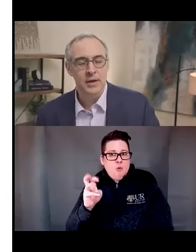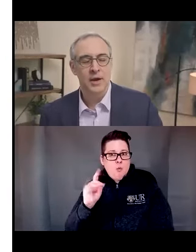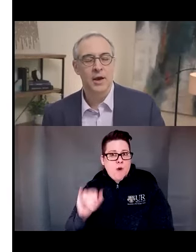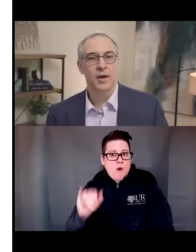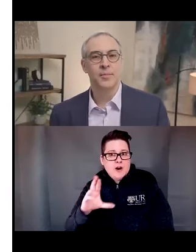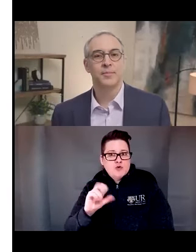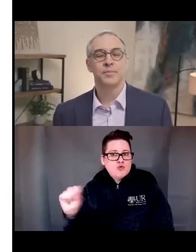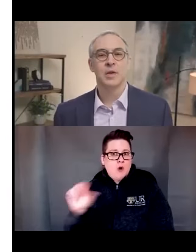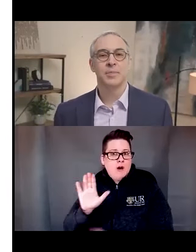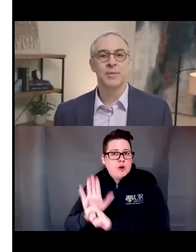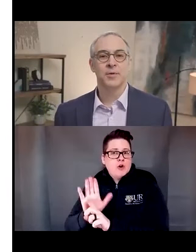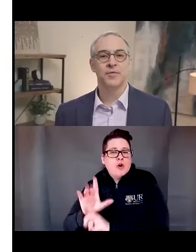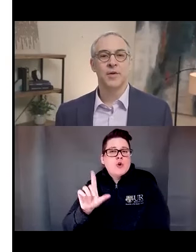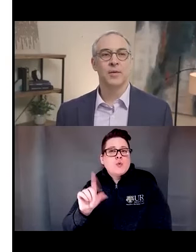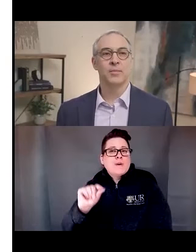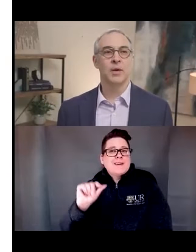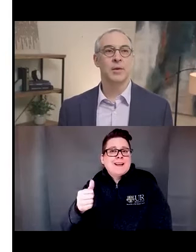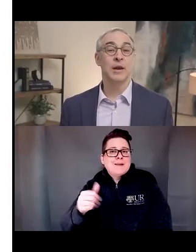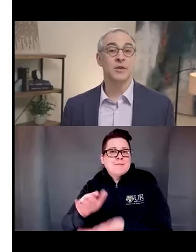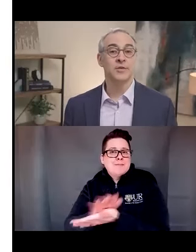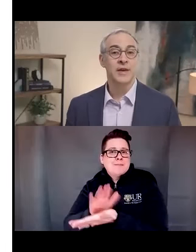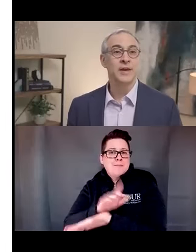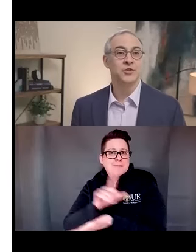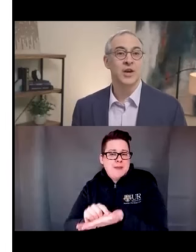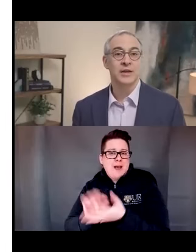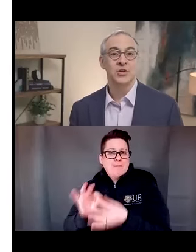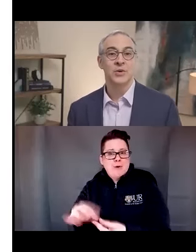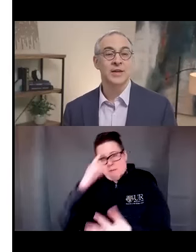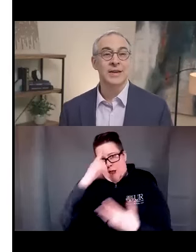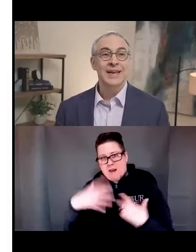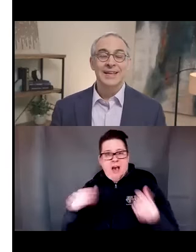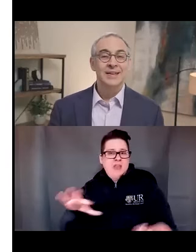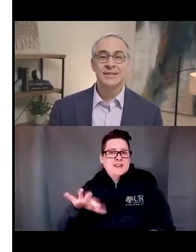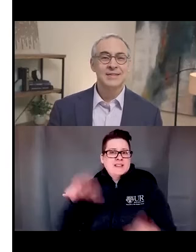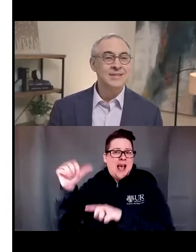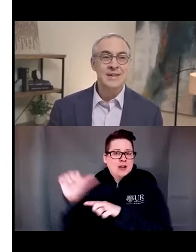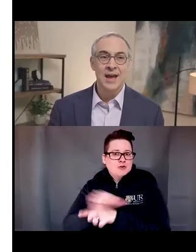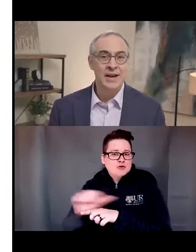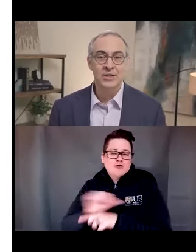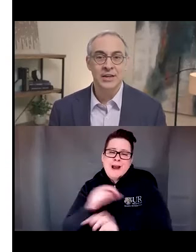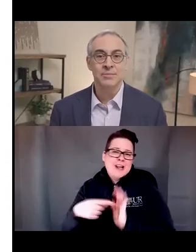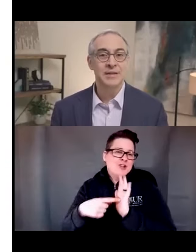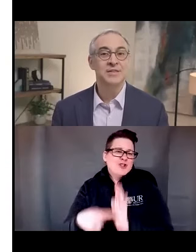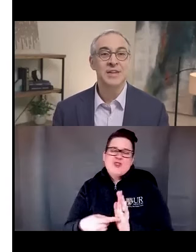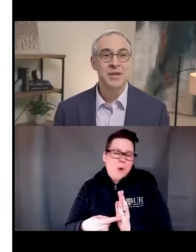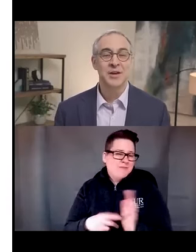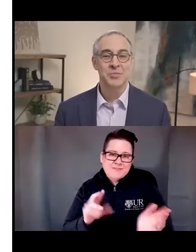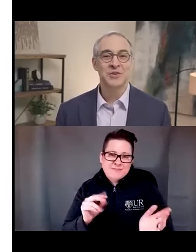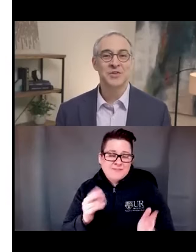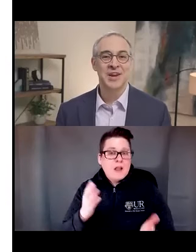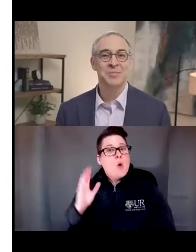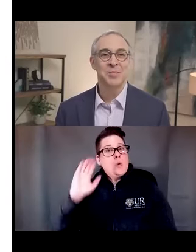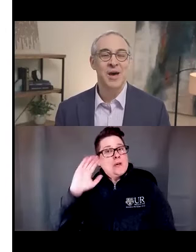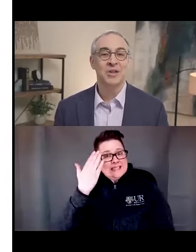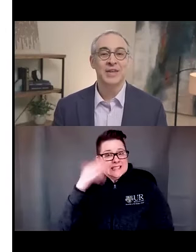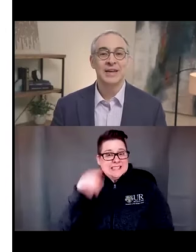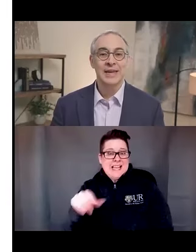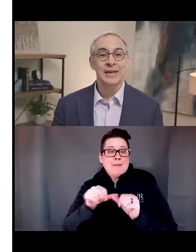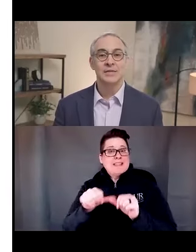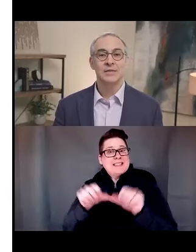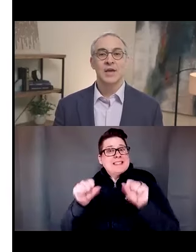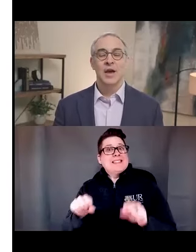2010 paper on mental health disaster training showing that it might seem like a more sustainable model